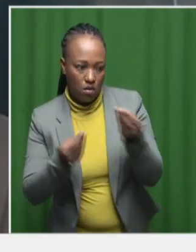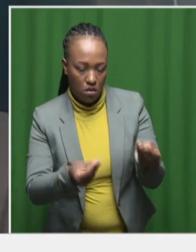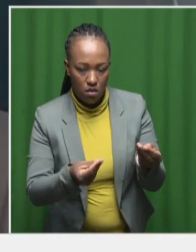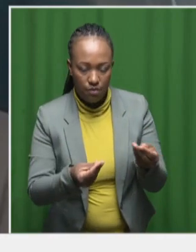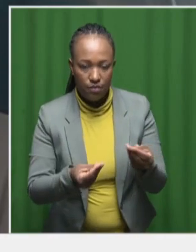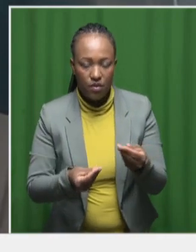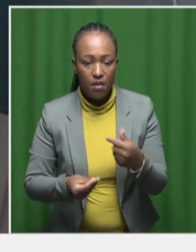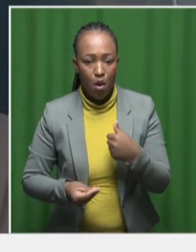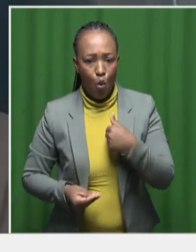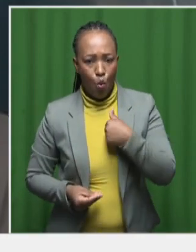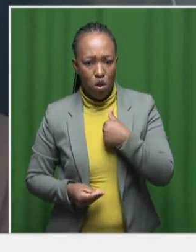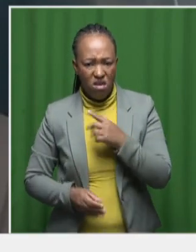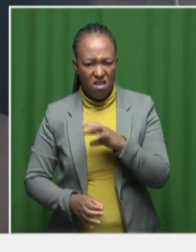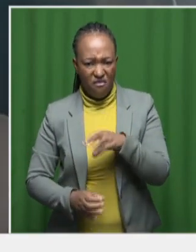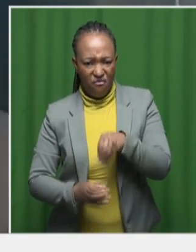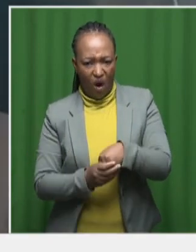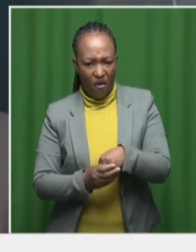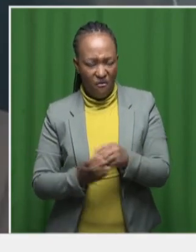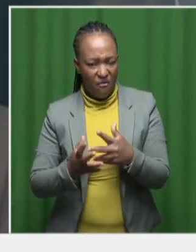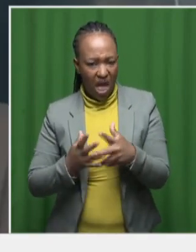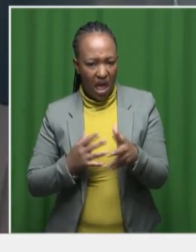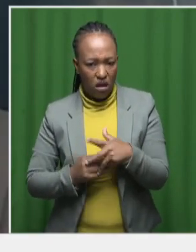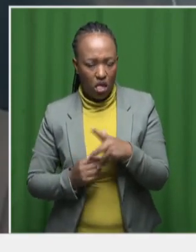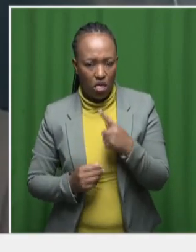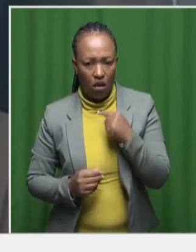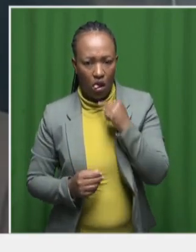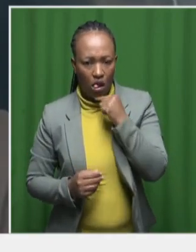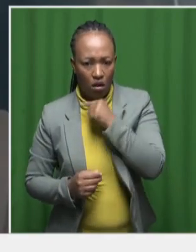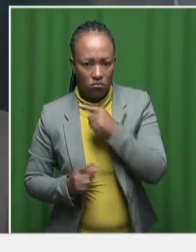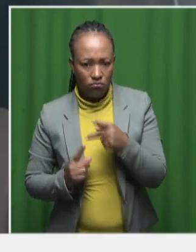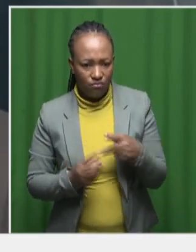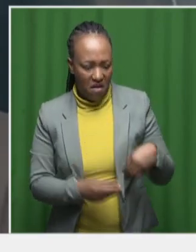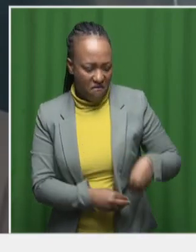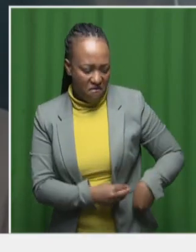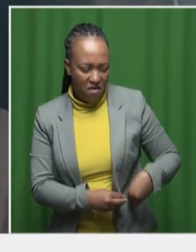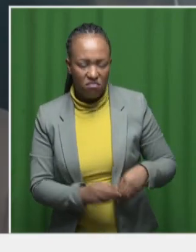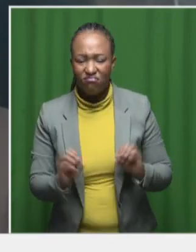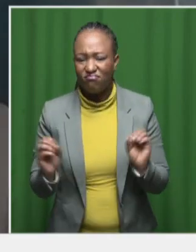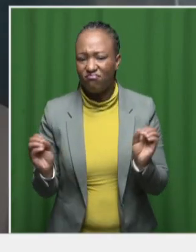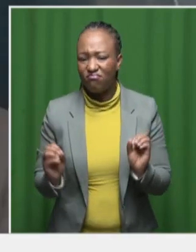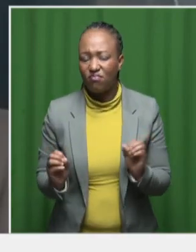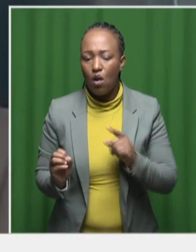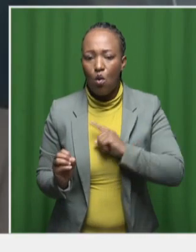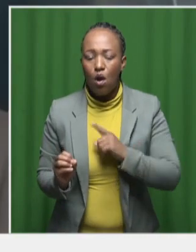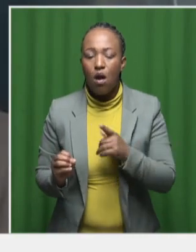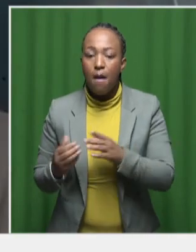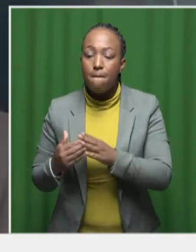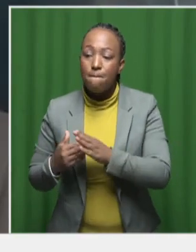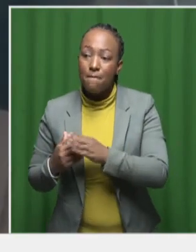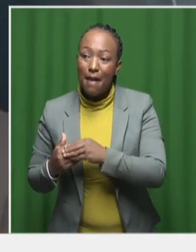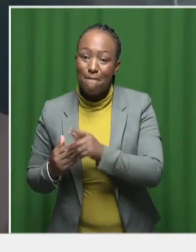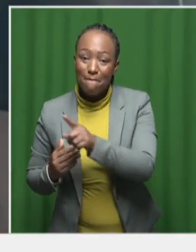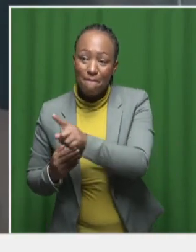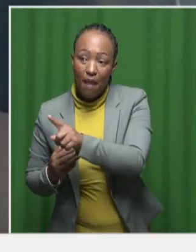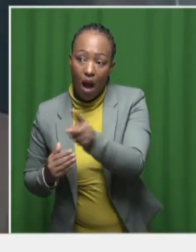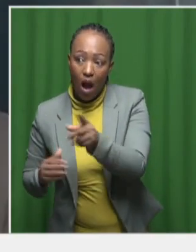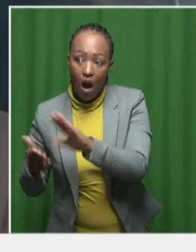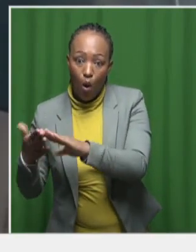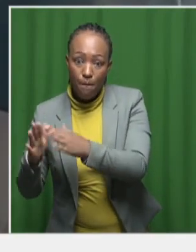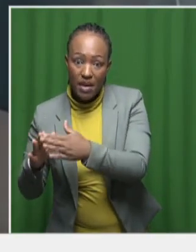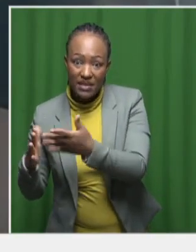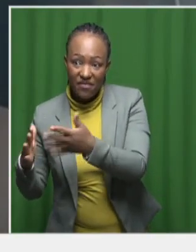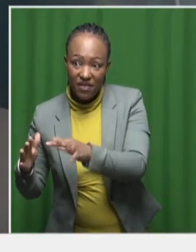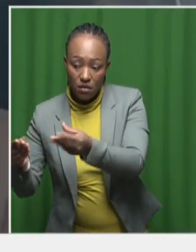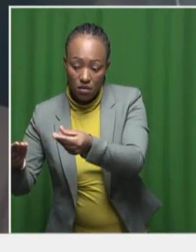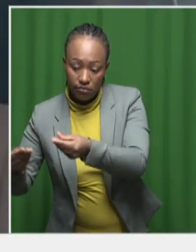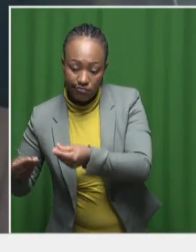play on our side of what we've been submitting, because we're submitting the requests from members of the community. If it happens that